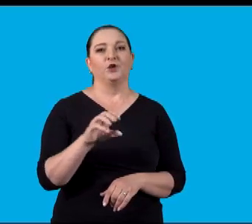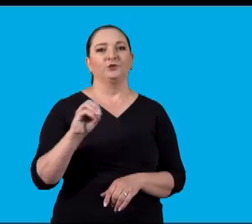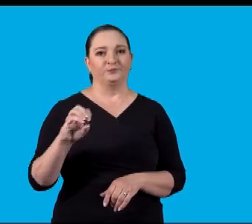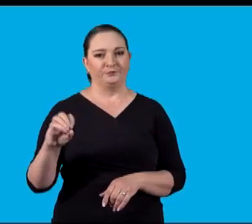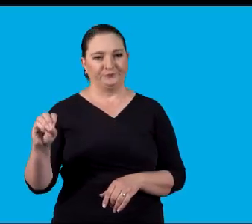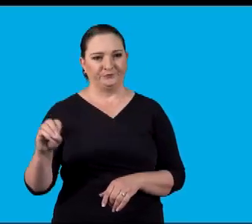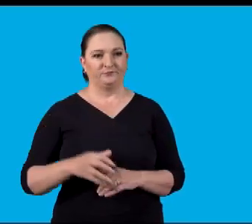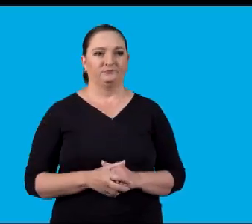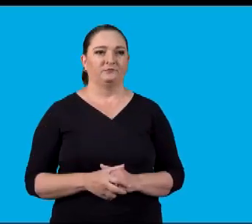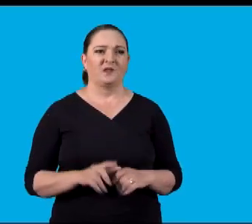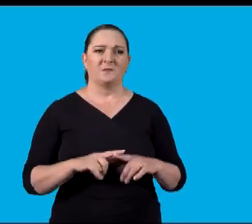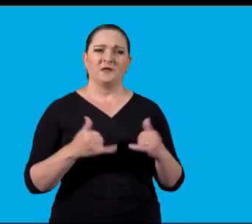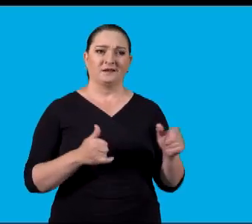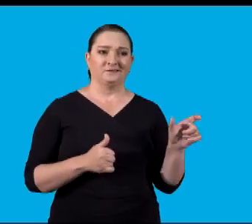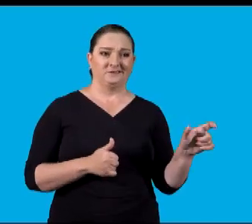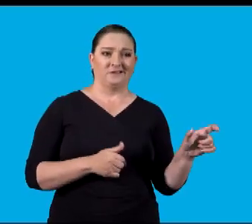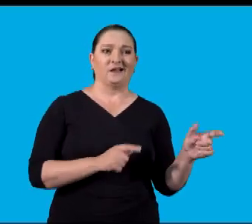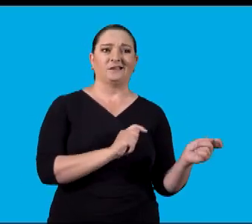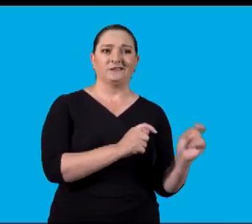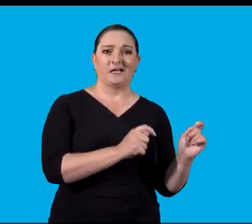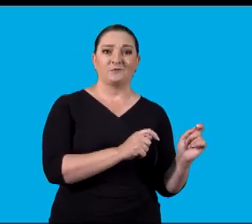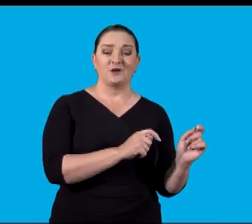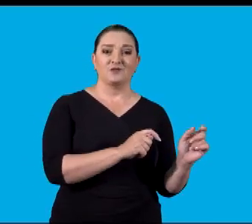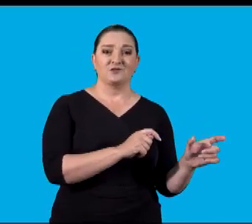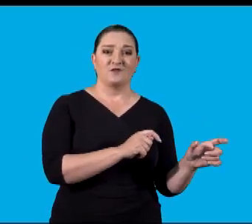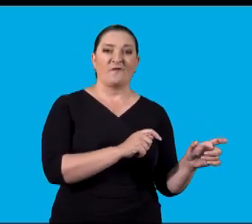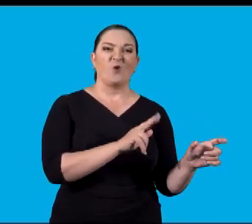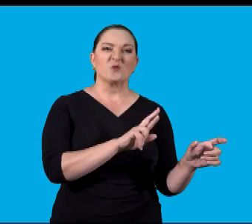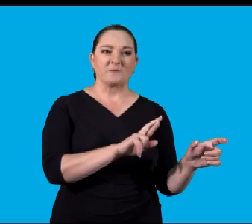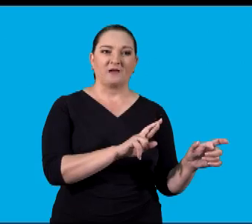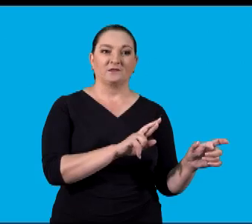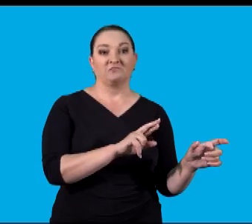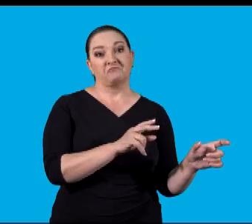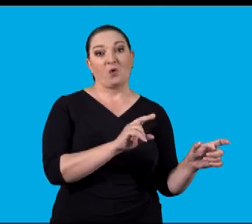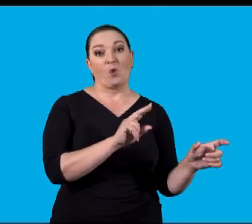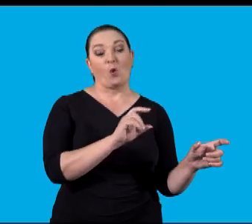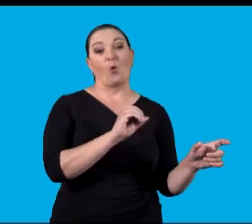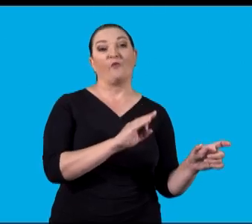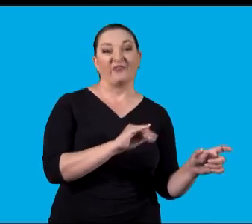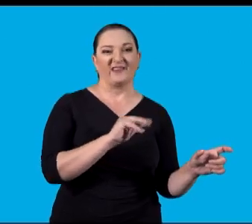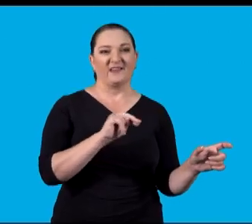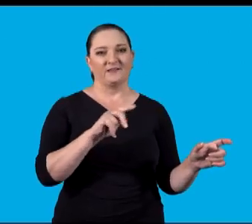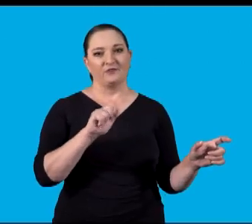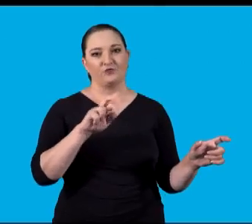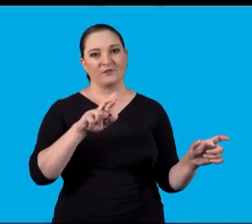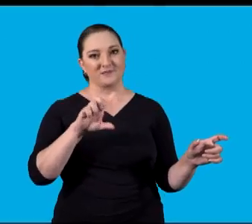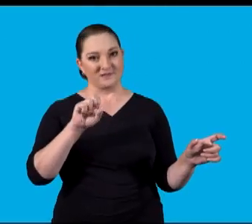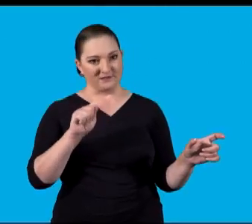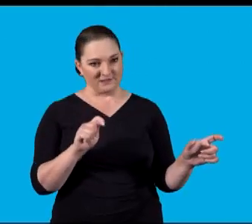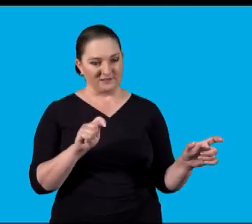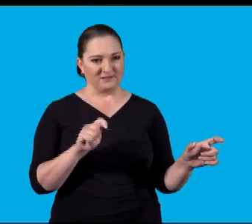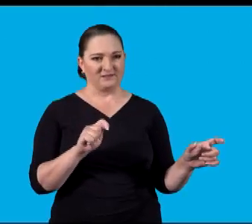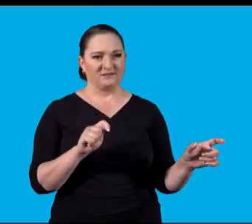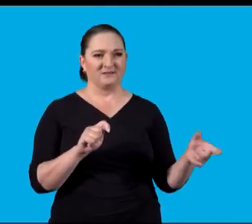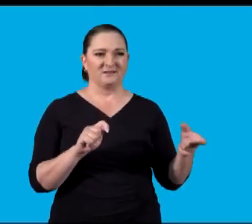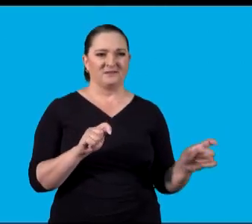next part is my adjustment in respect of interest. So I have my interest expense here. I'm going to come and